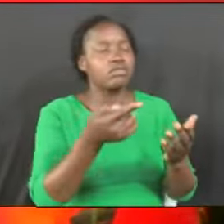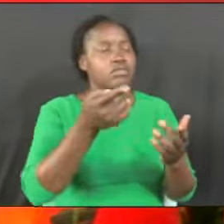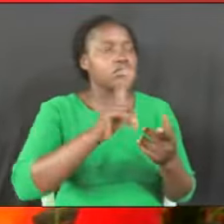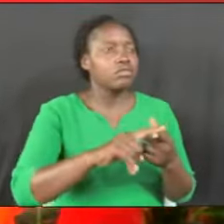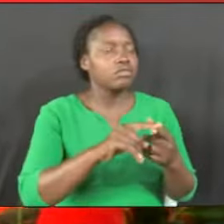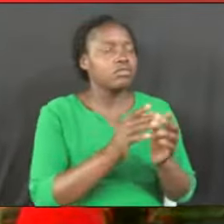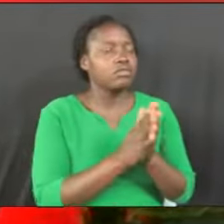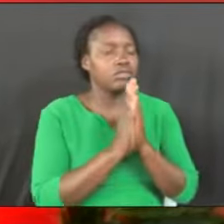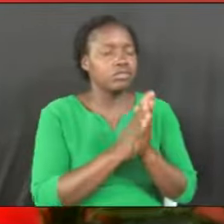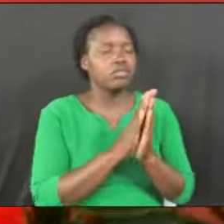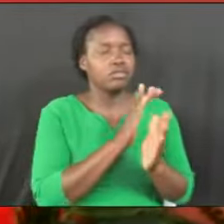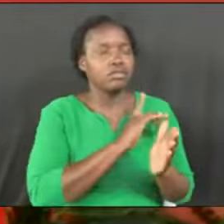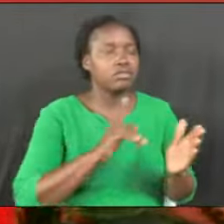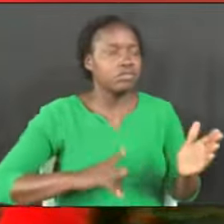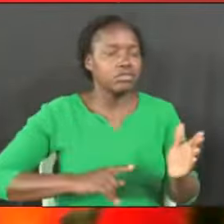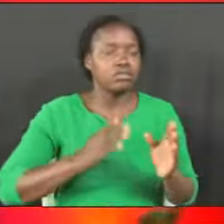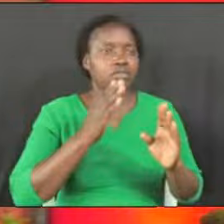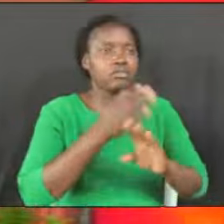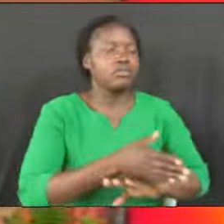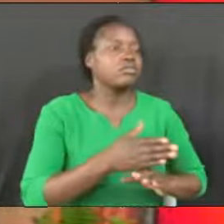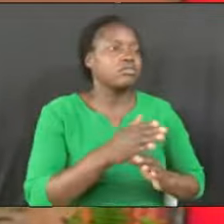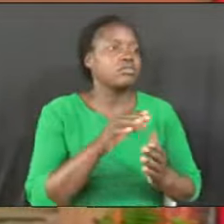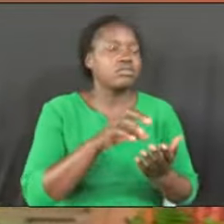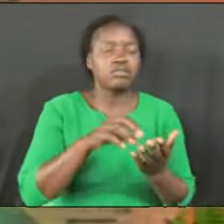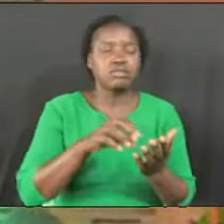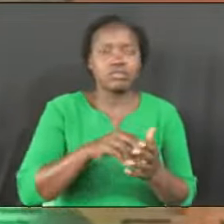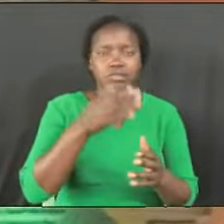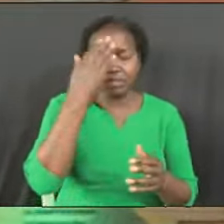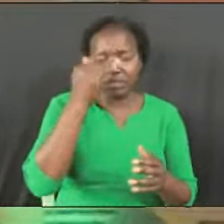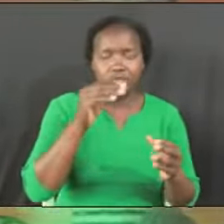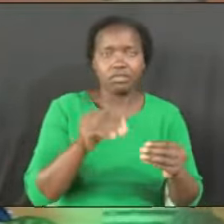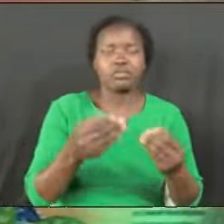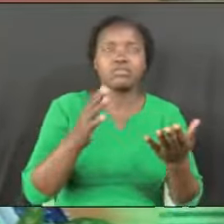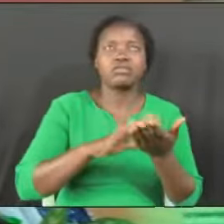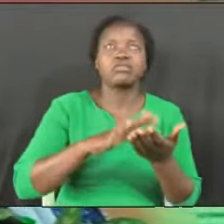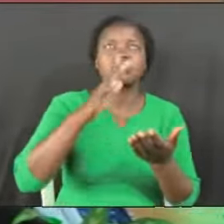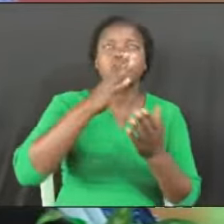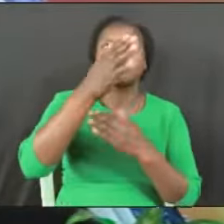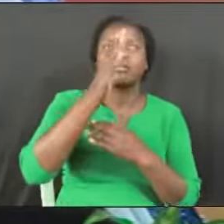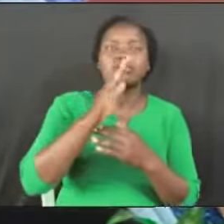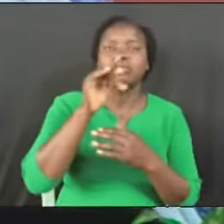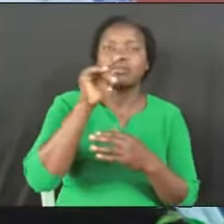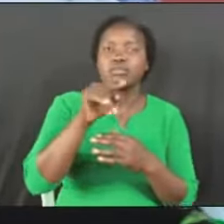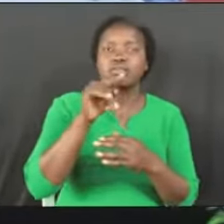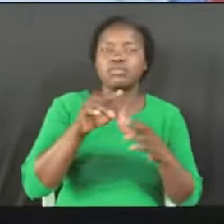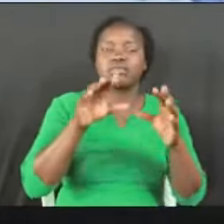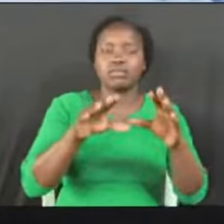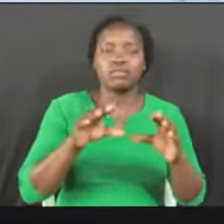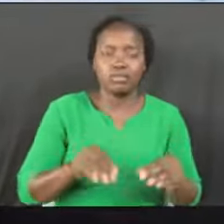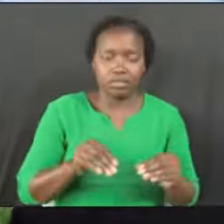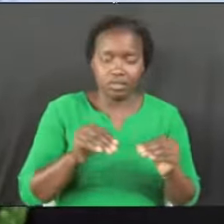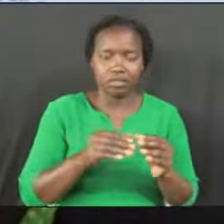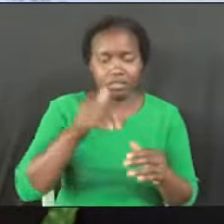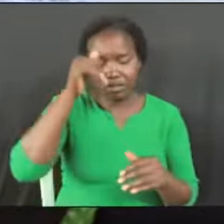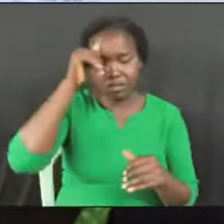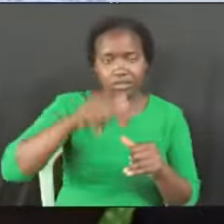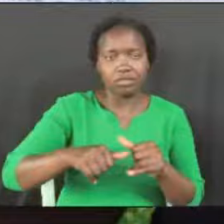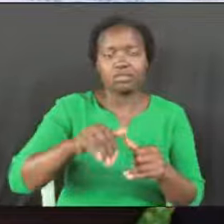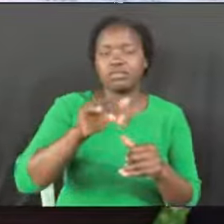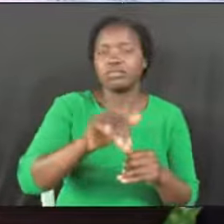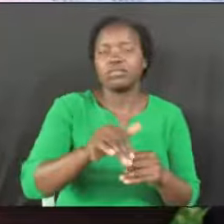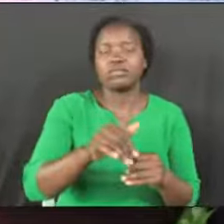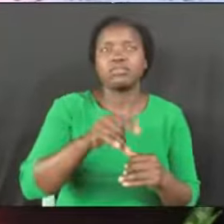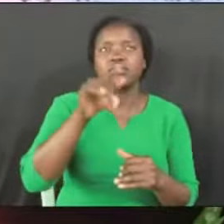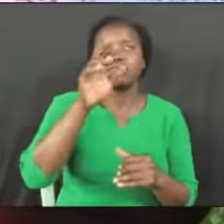grateful to walk across the stage. Because when you give glory to God, you will remember that you